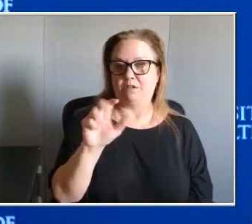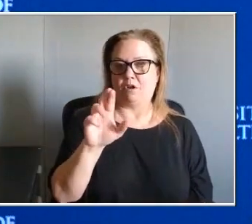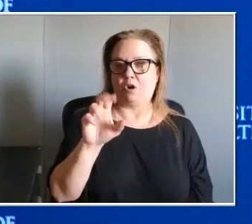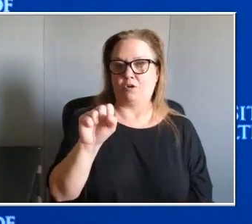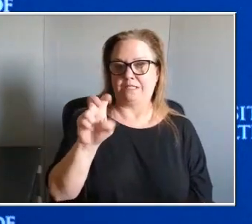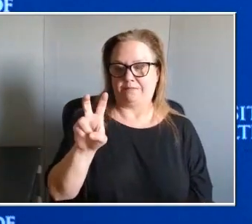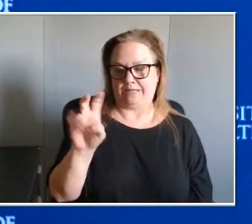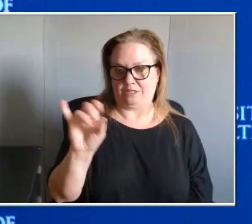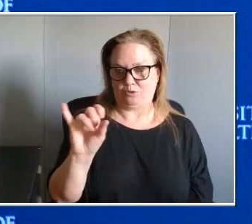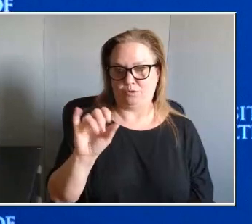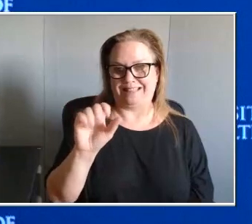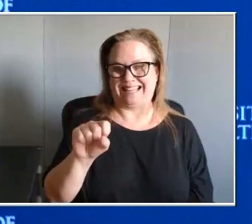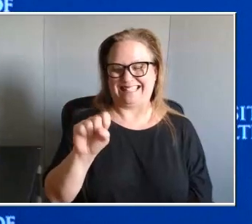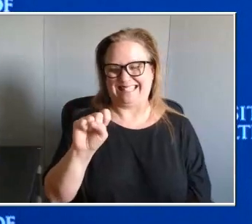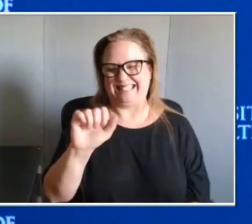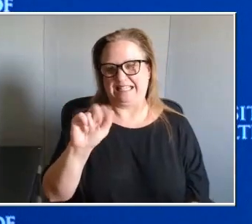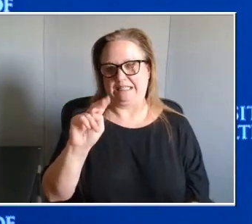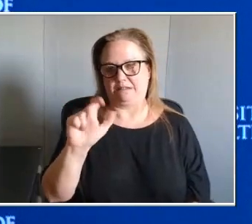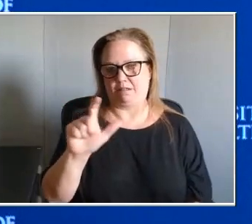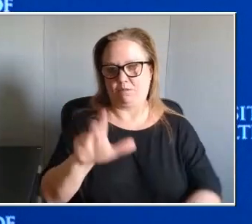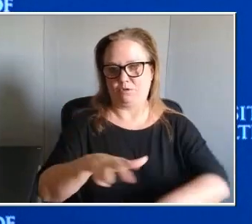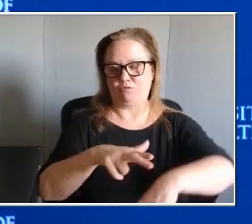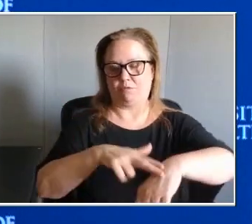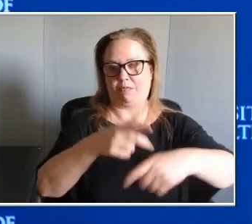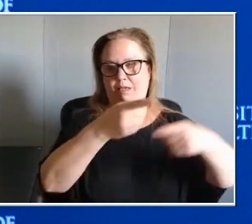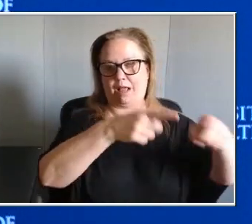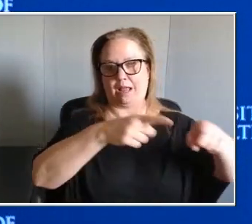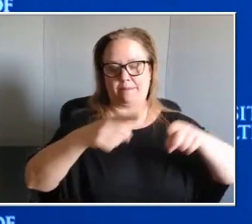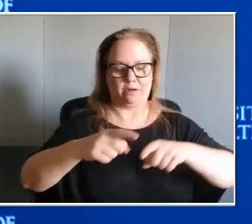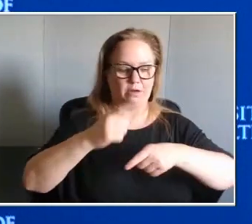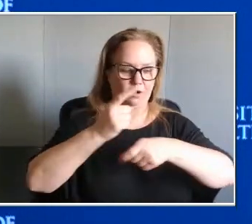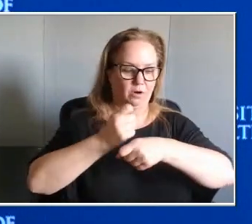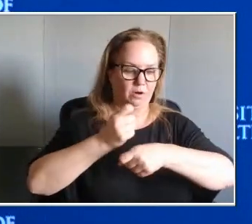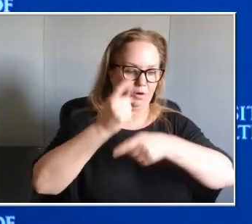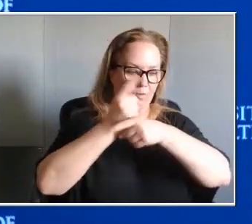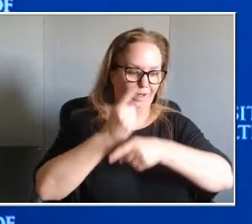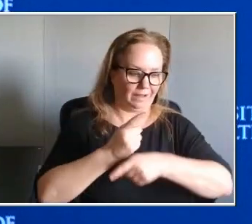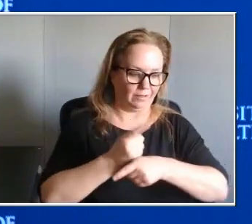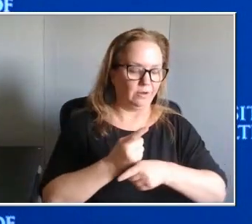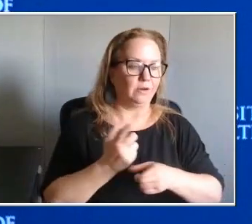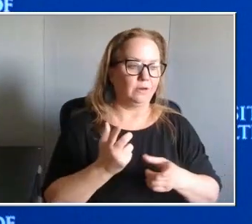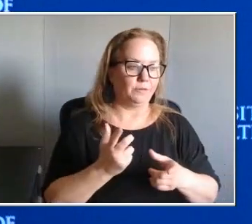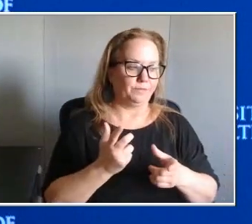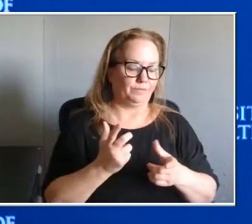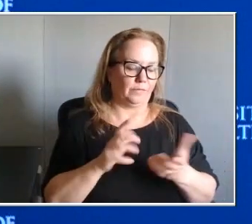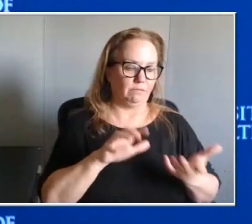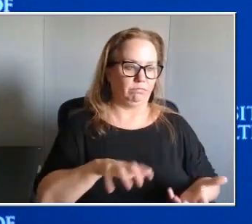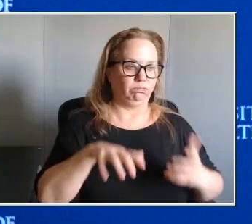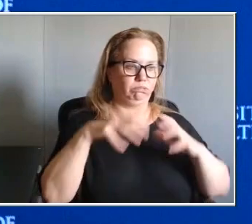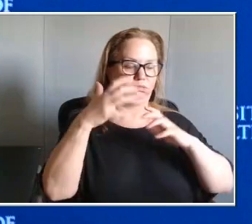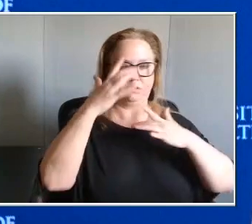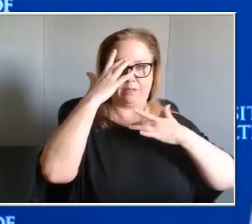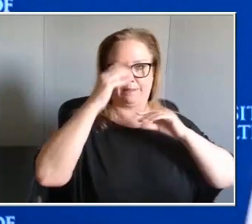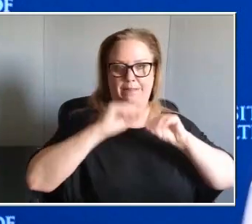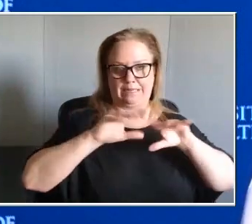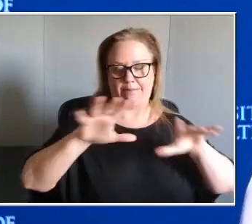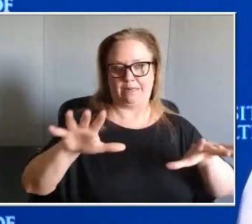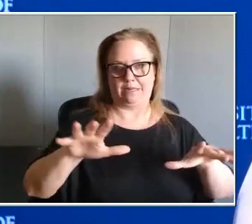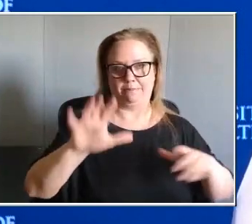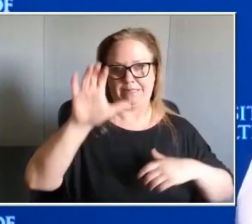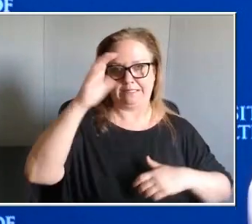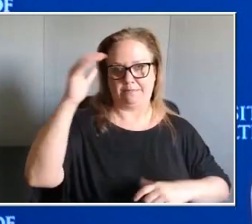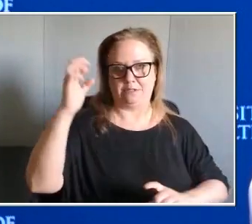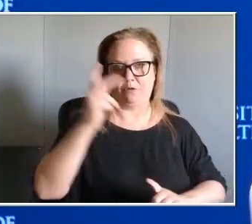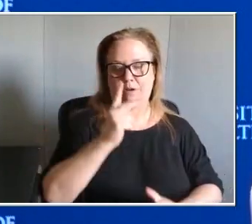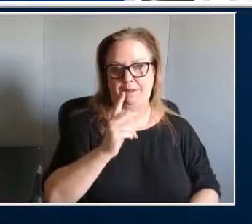that seasonality, which normally was happening on a regular basis, seemed to get out of whack during the pandemic, but it seems to be going back to